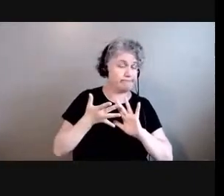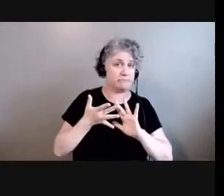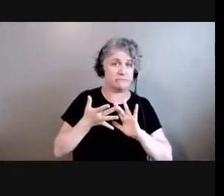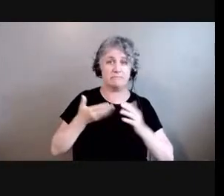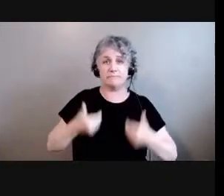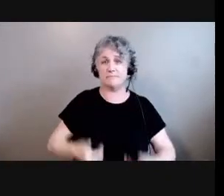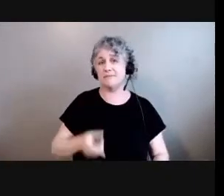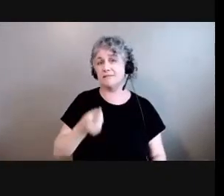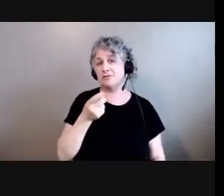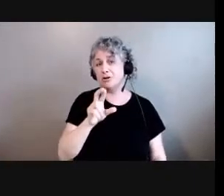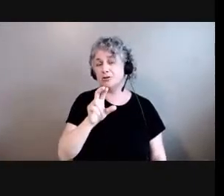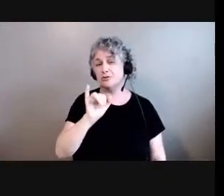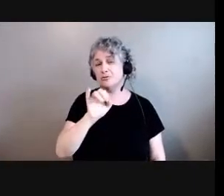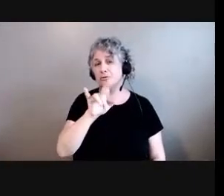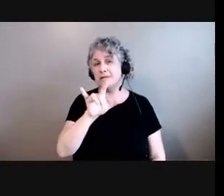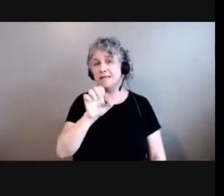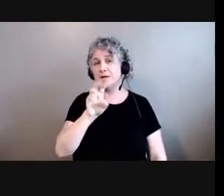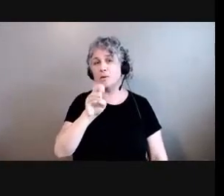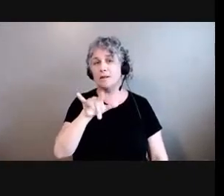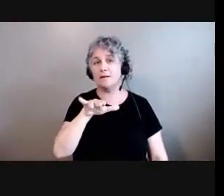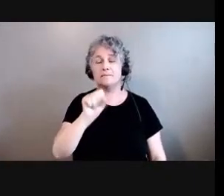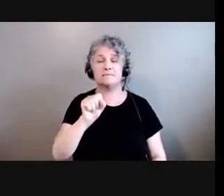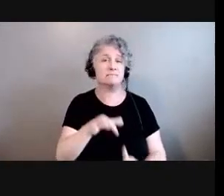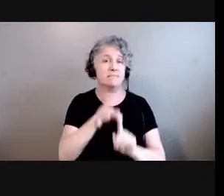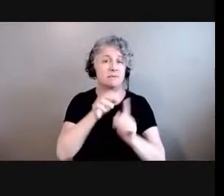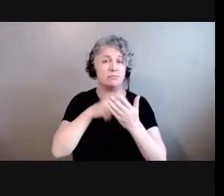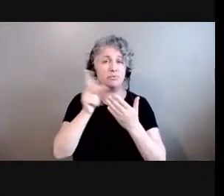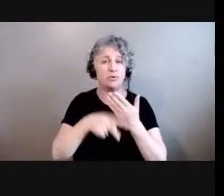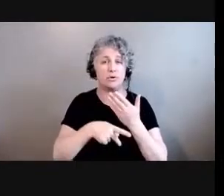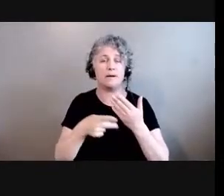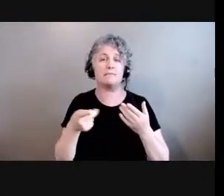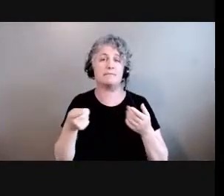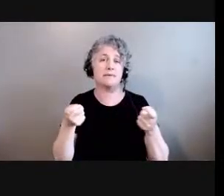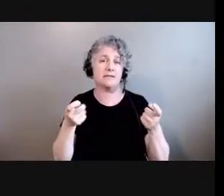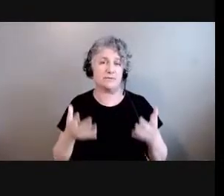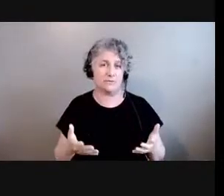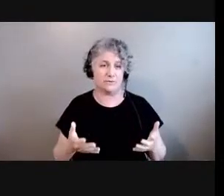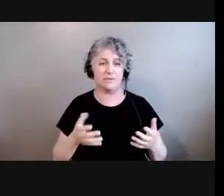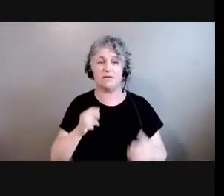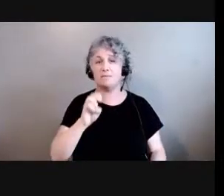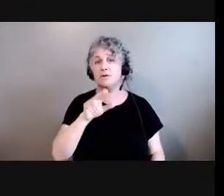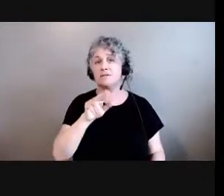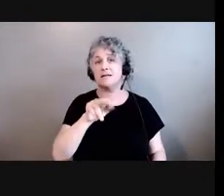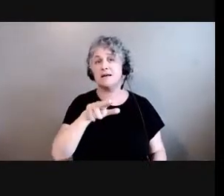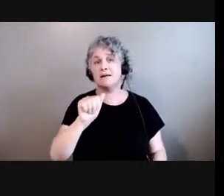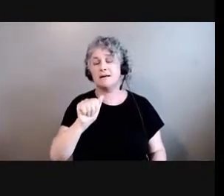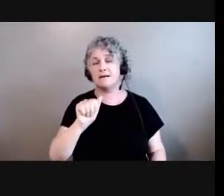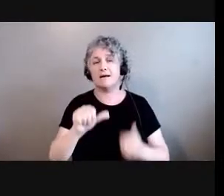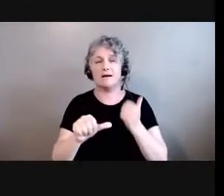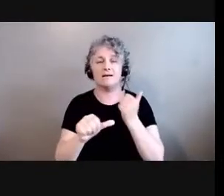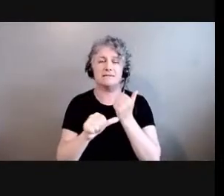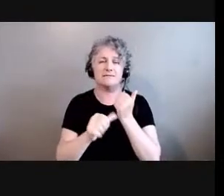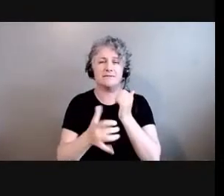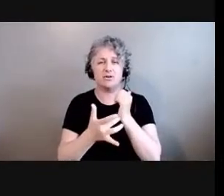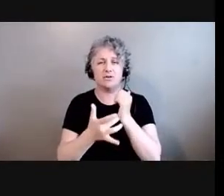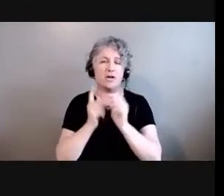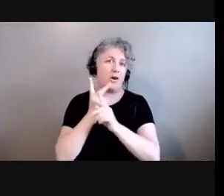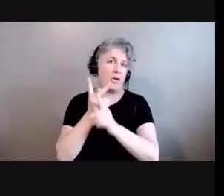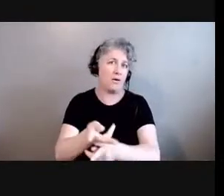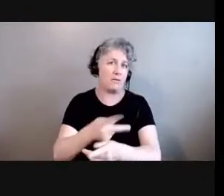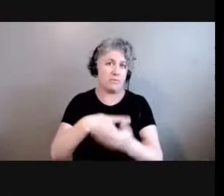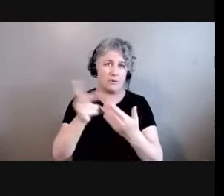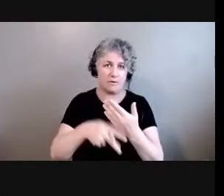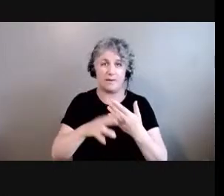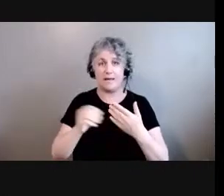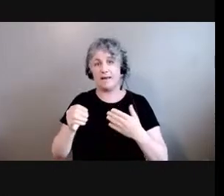Dr. Julie Williams, Special Programs Manager of Montana Assistive Technology Loan Program and the Assistive Technology